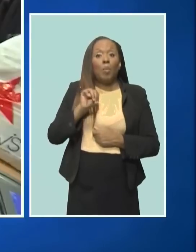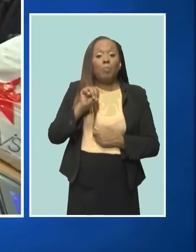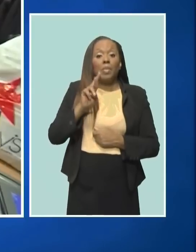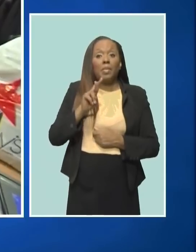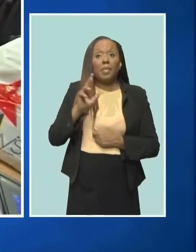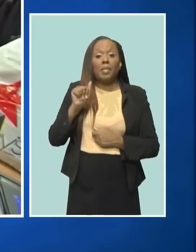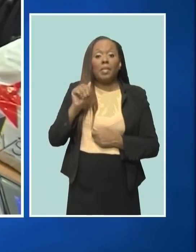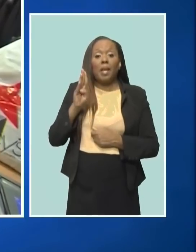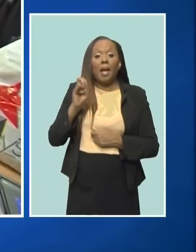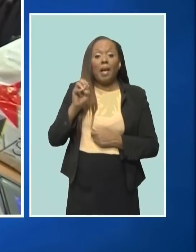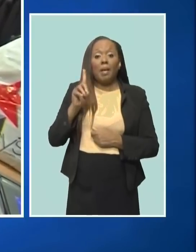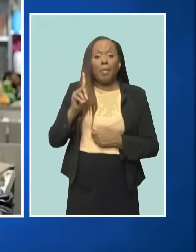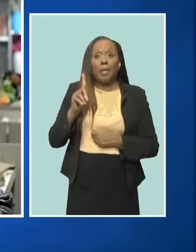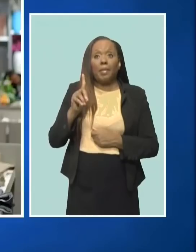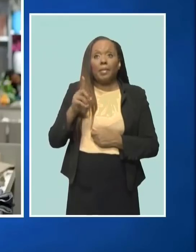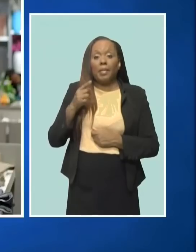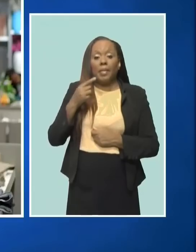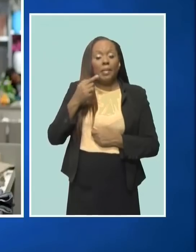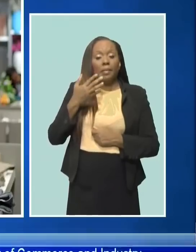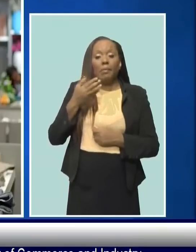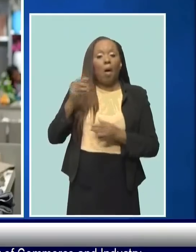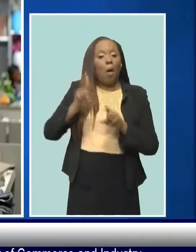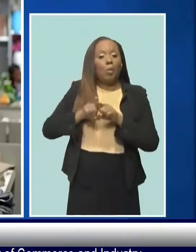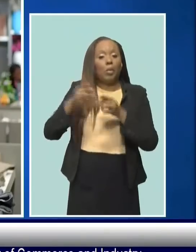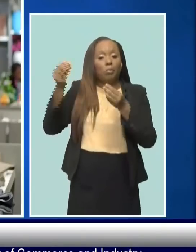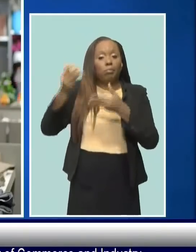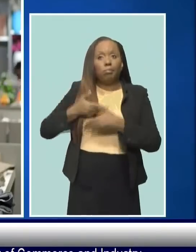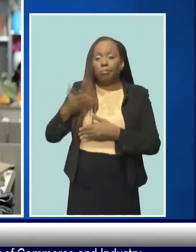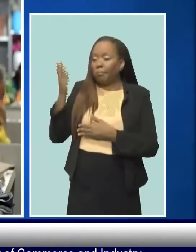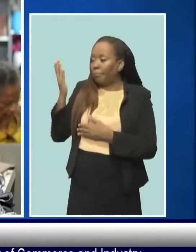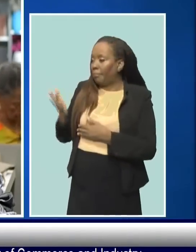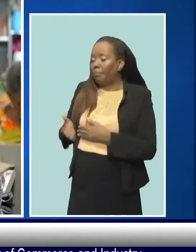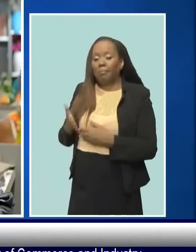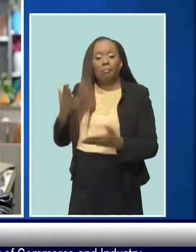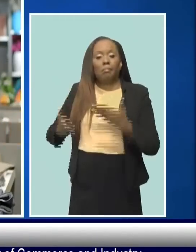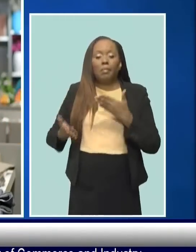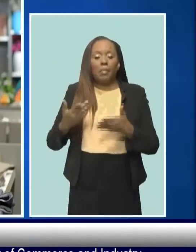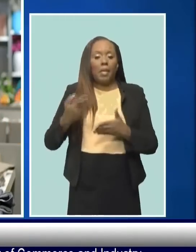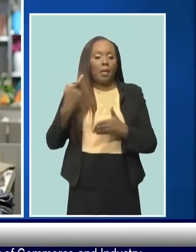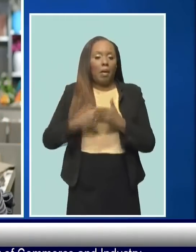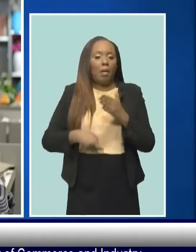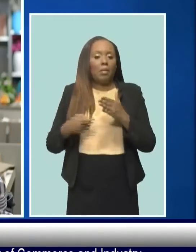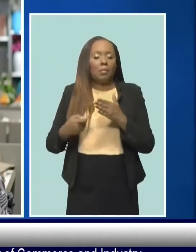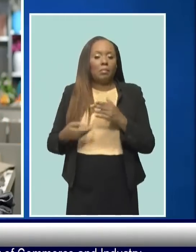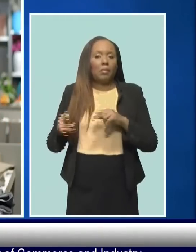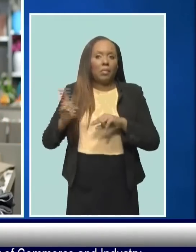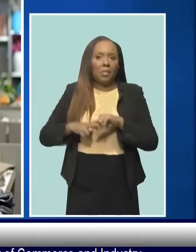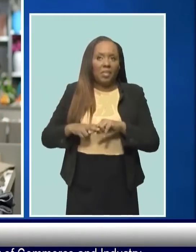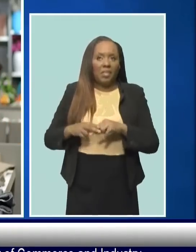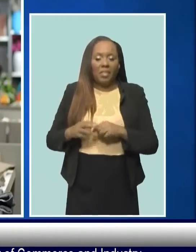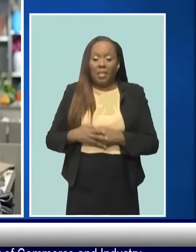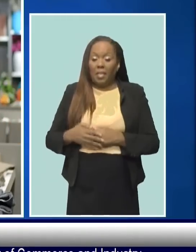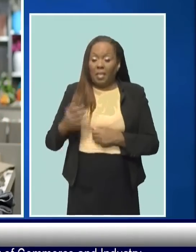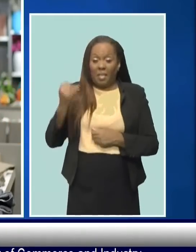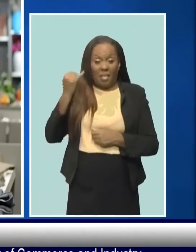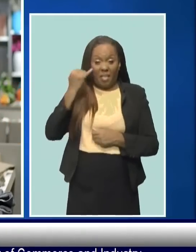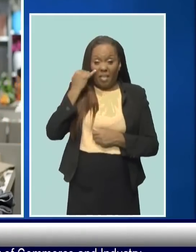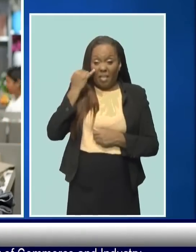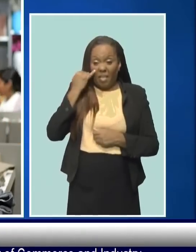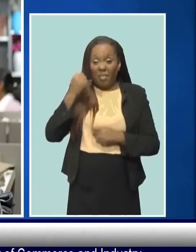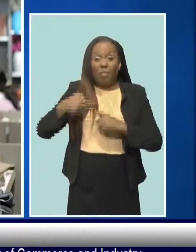cost increases because anything that interferes with the supply chain will ultimately be paid by the